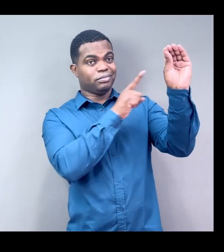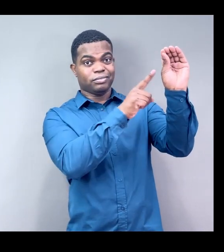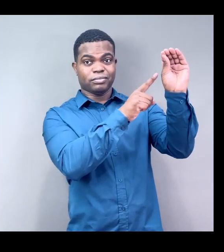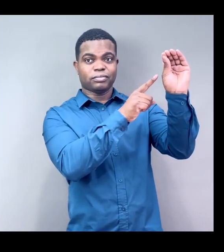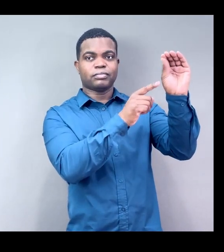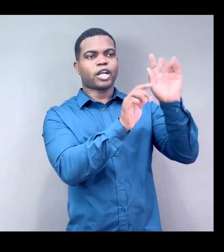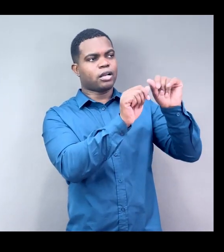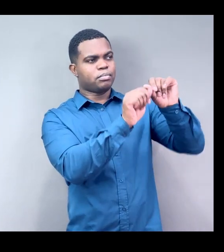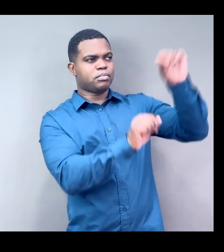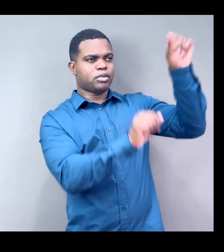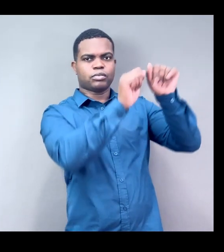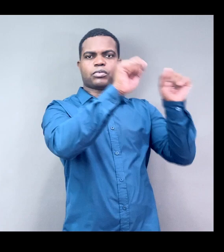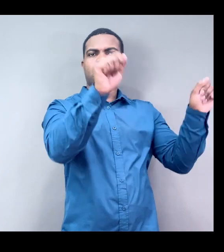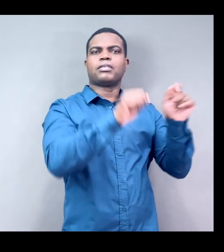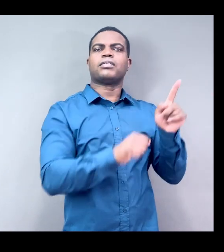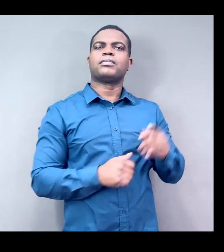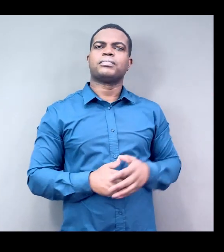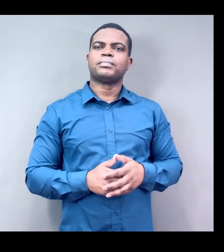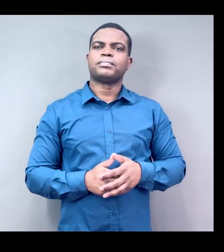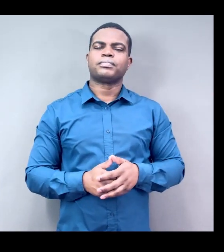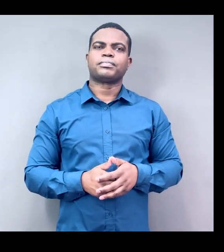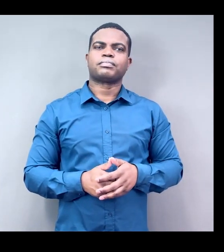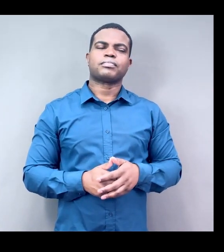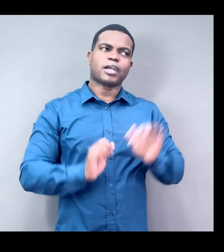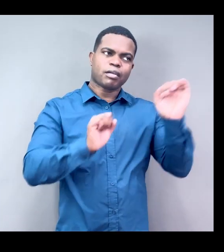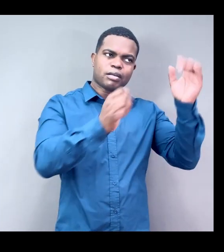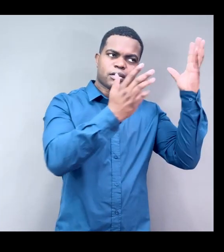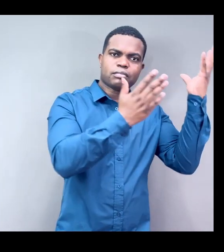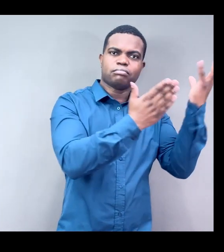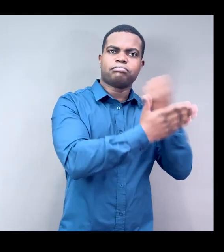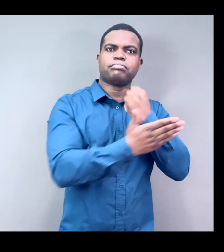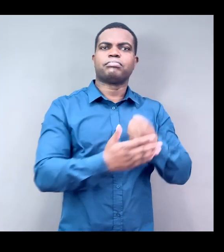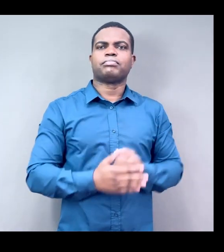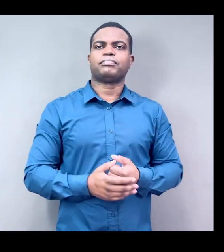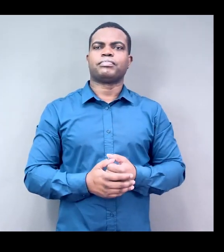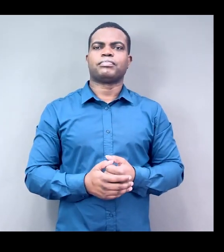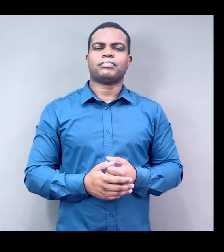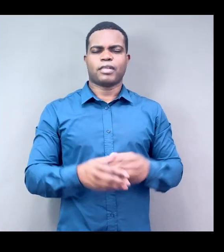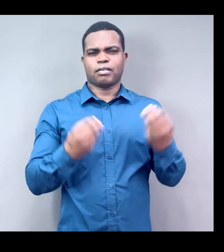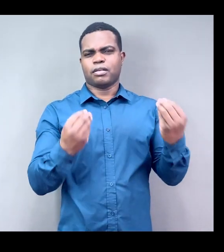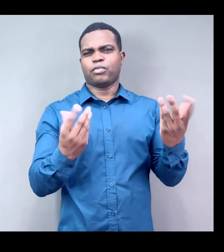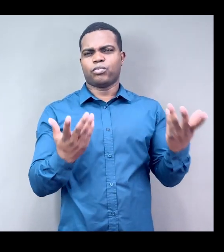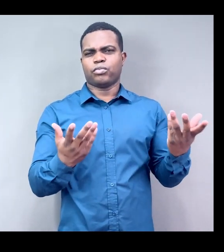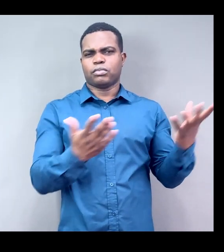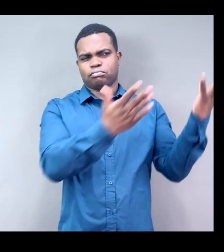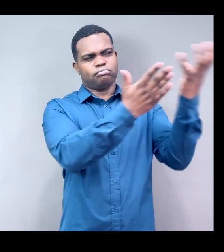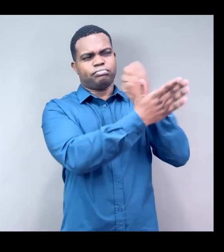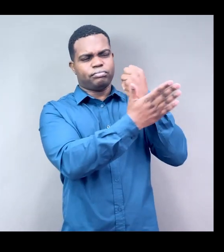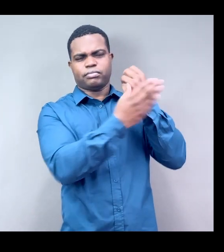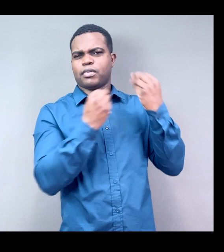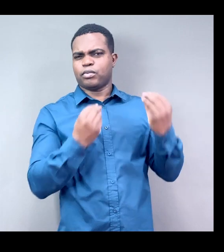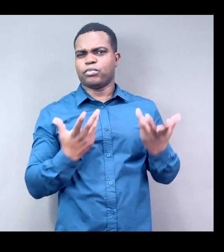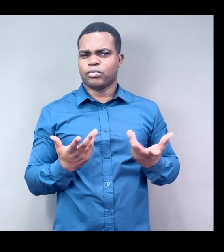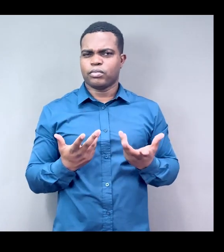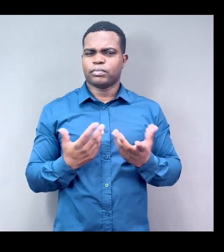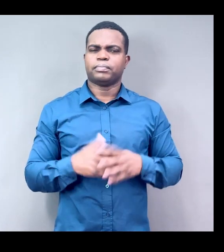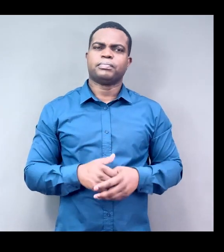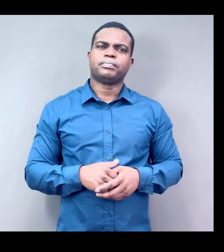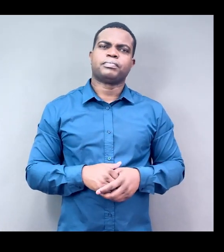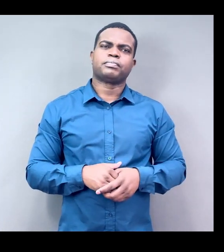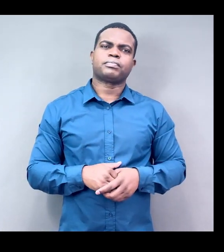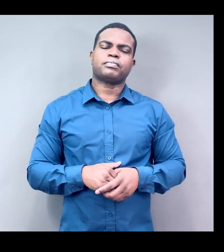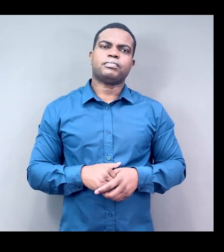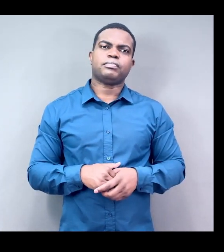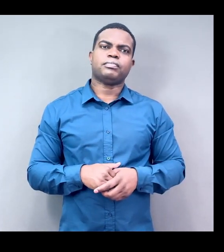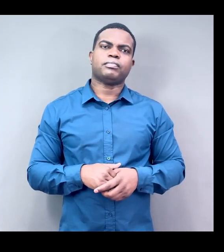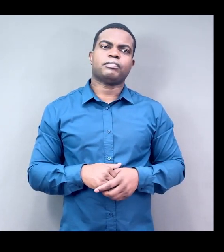the objective you will be setting, how can you measure this objective? Achievable. How